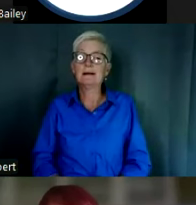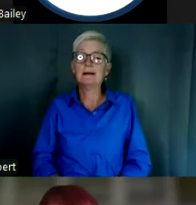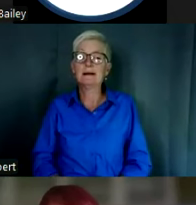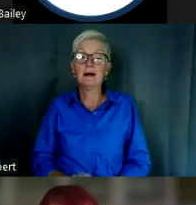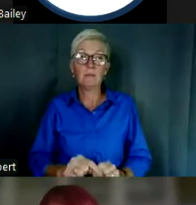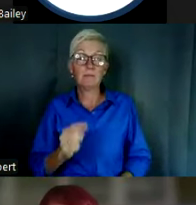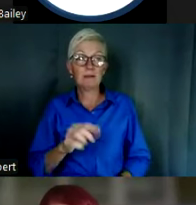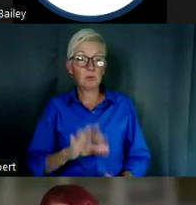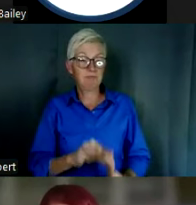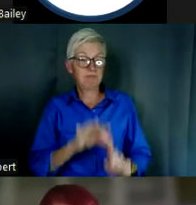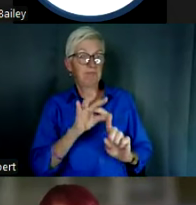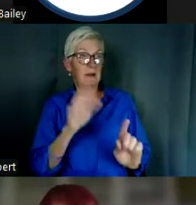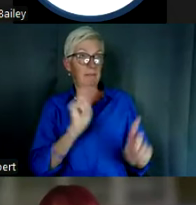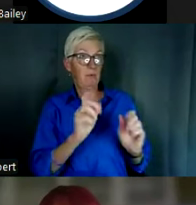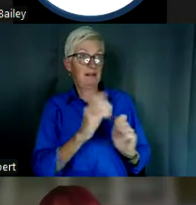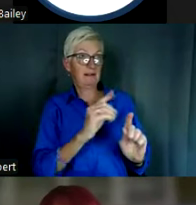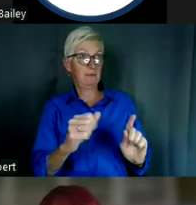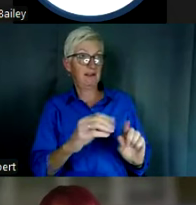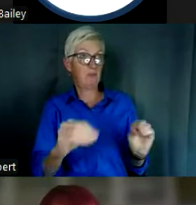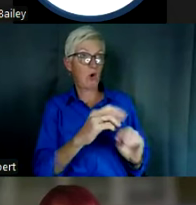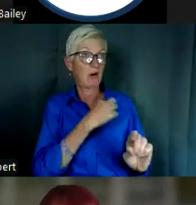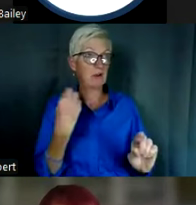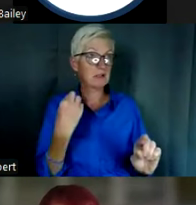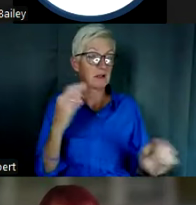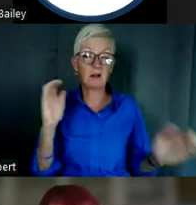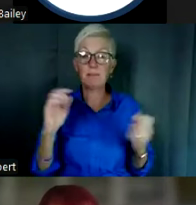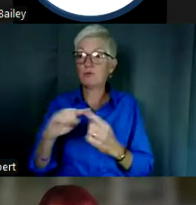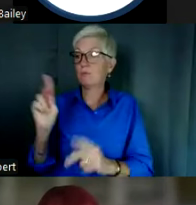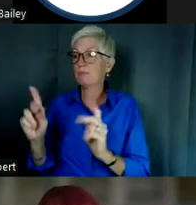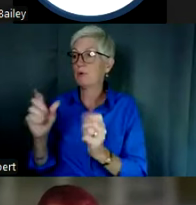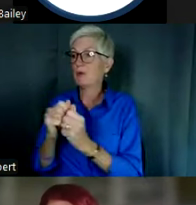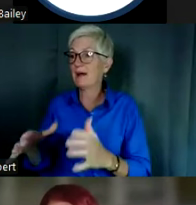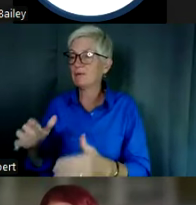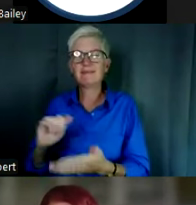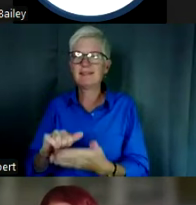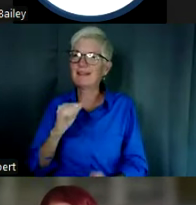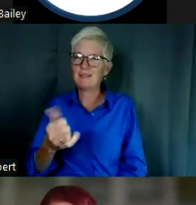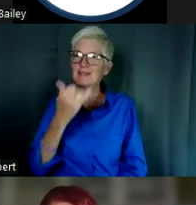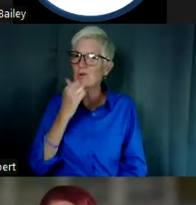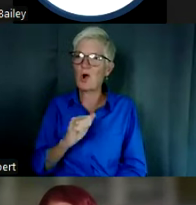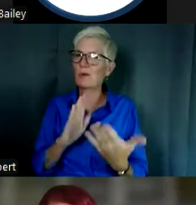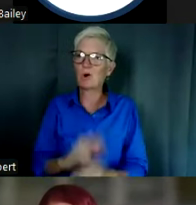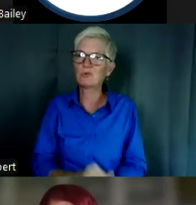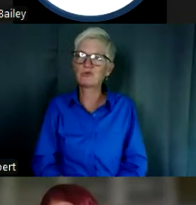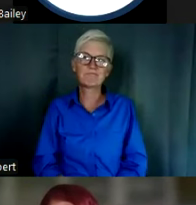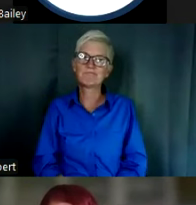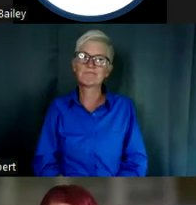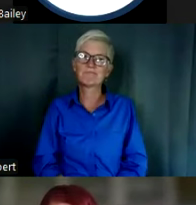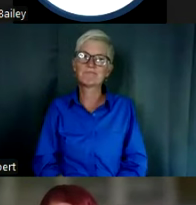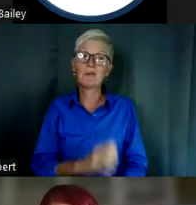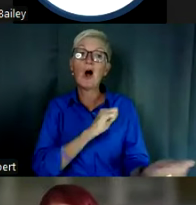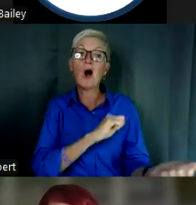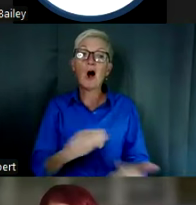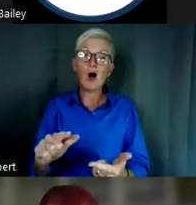people with disabilities as being more of a risk than somebody without a disability would be the wrong approach to take. All employees are a